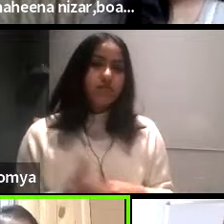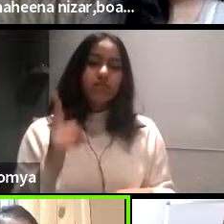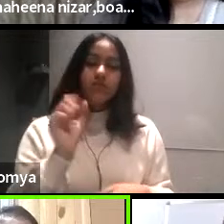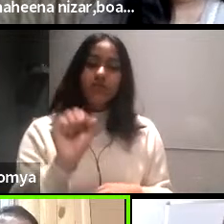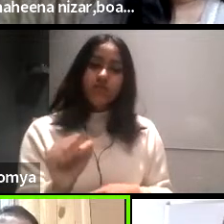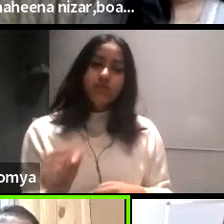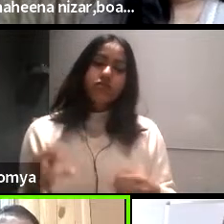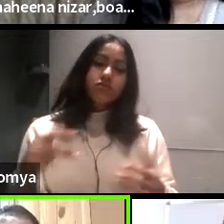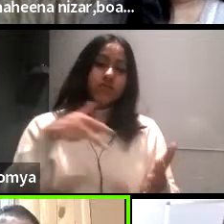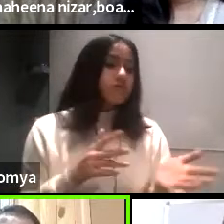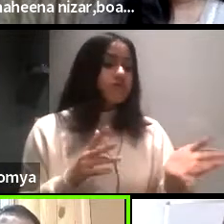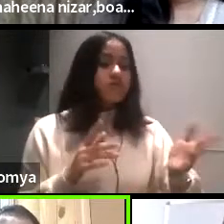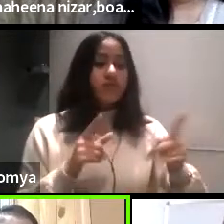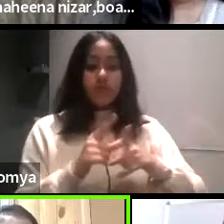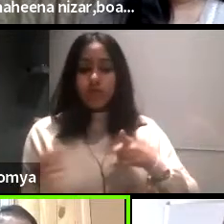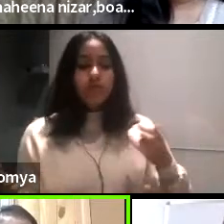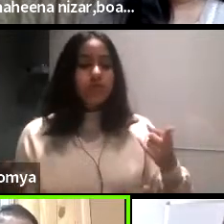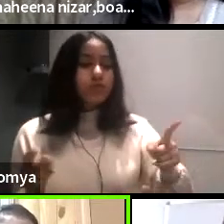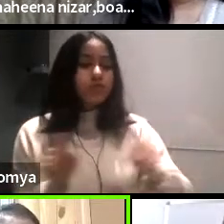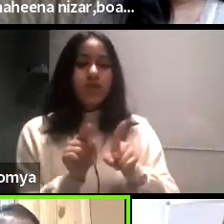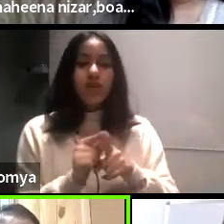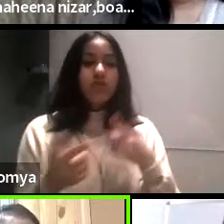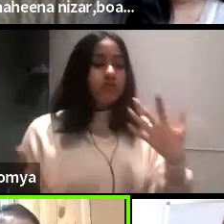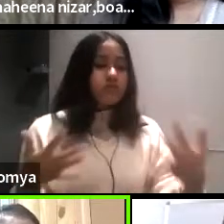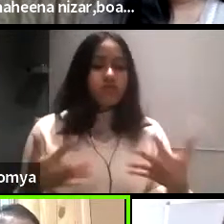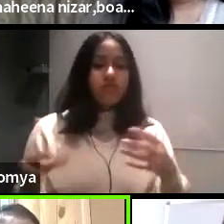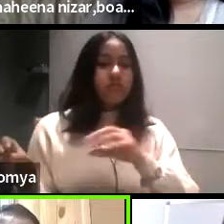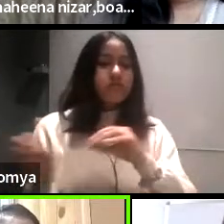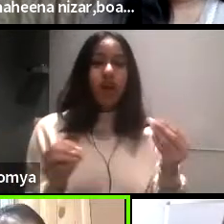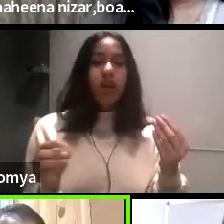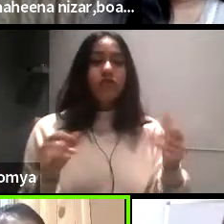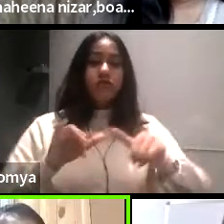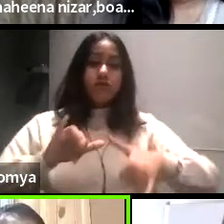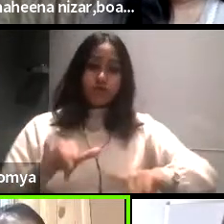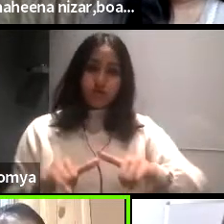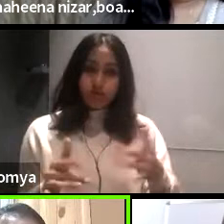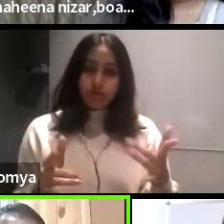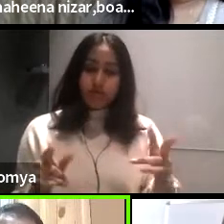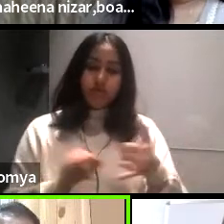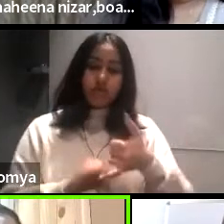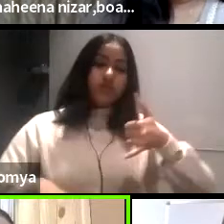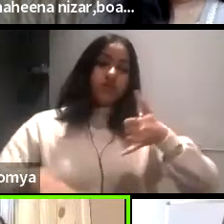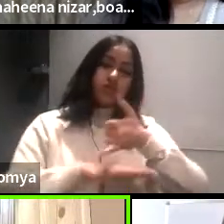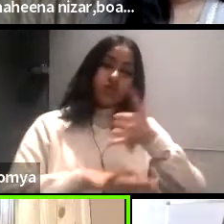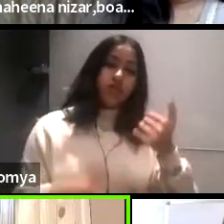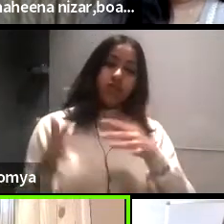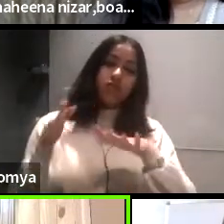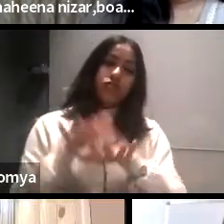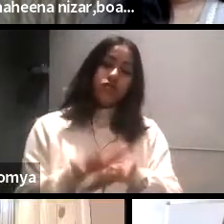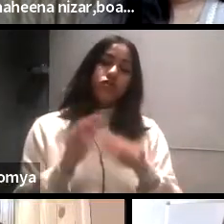perform things so that the society and inclusion still remains a top priority?